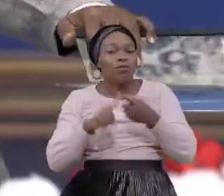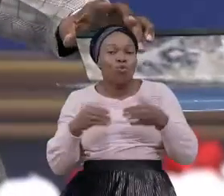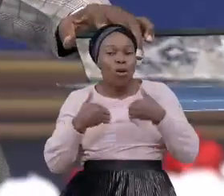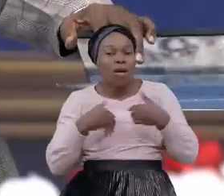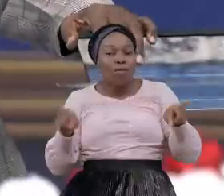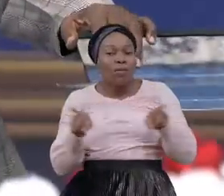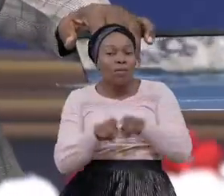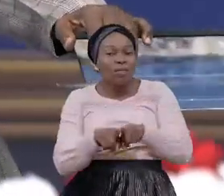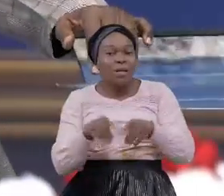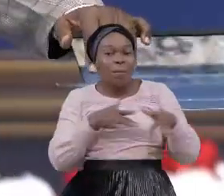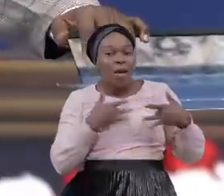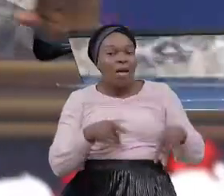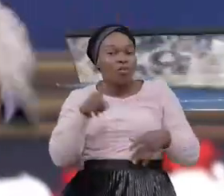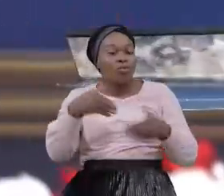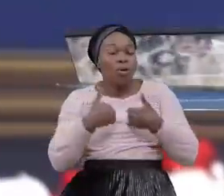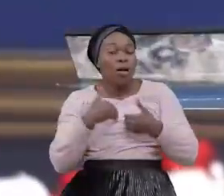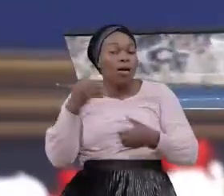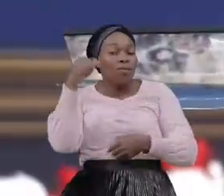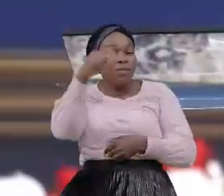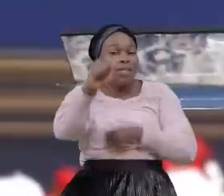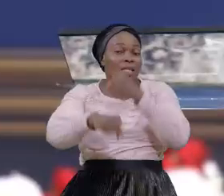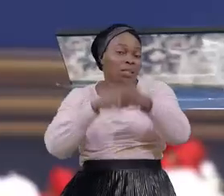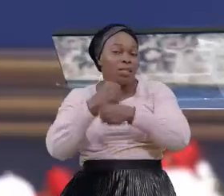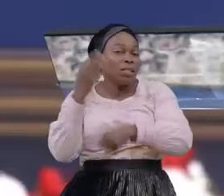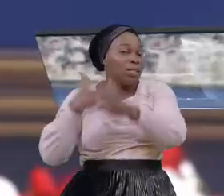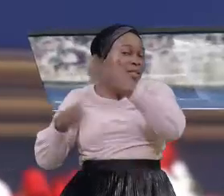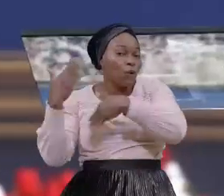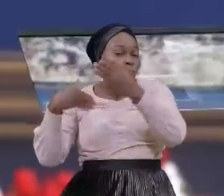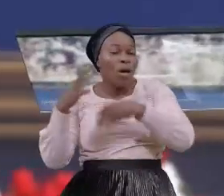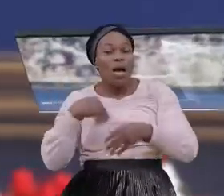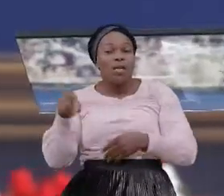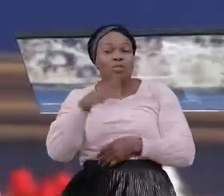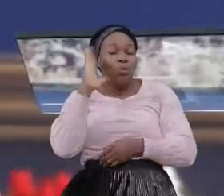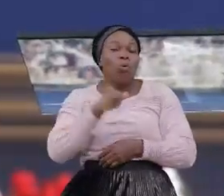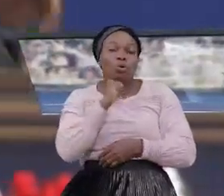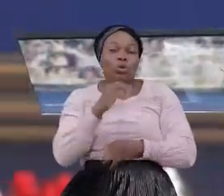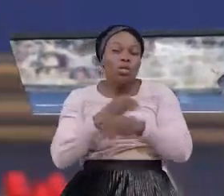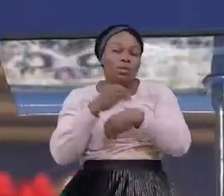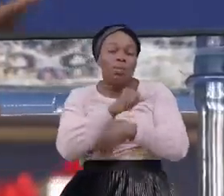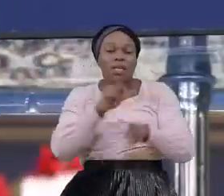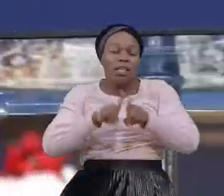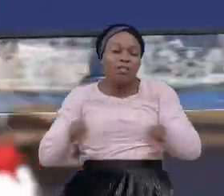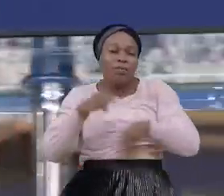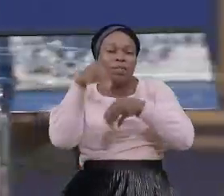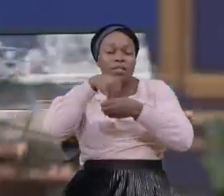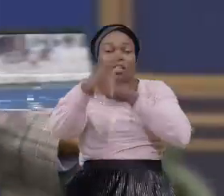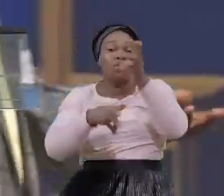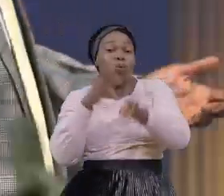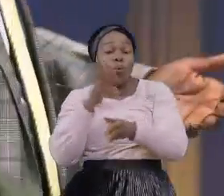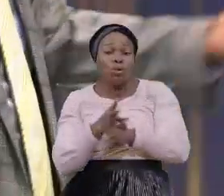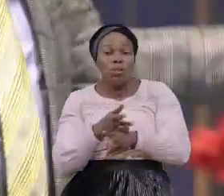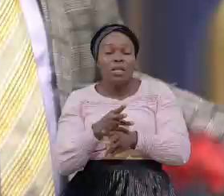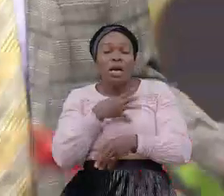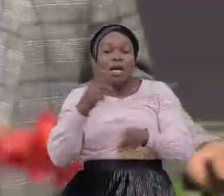had 10 years ago. And you will not make a difference in the world. The difference you didn't